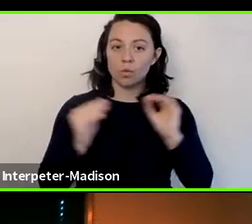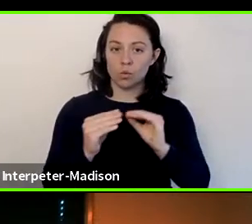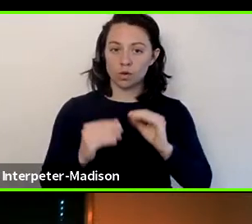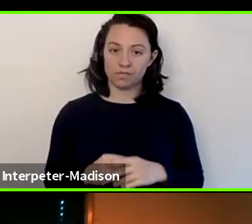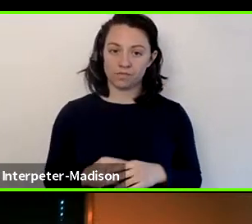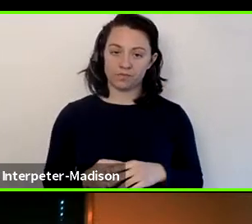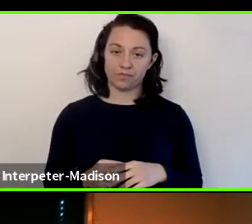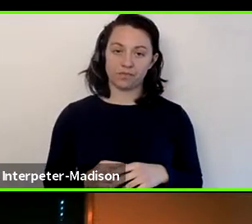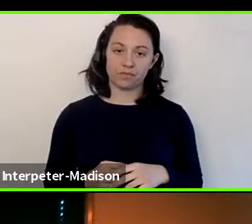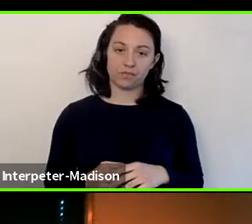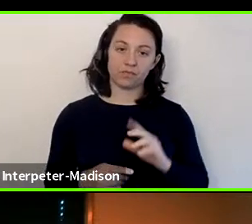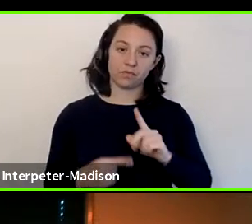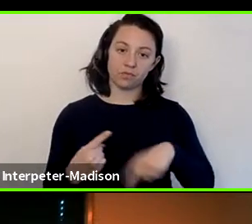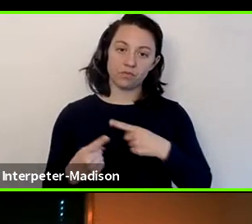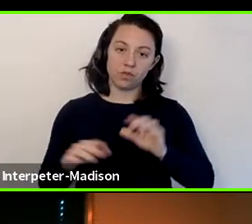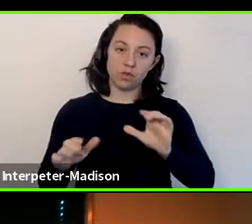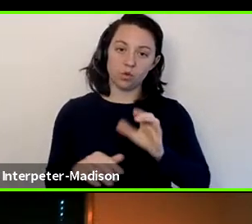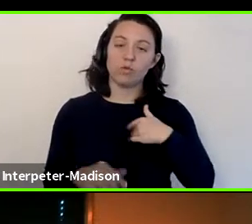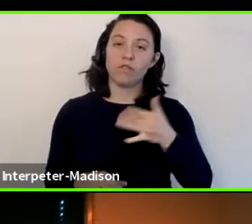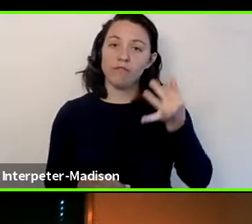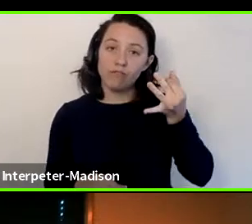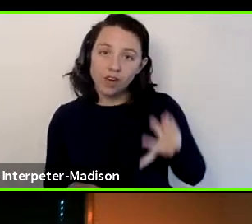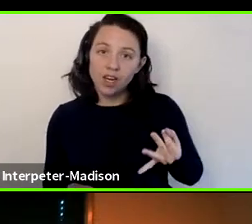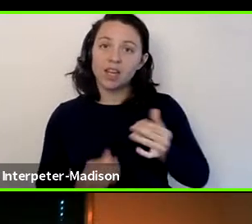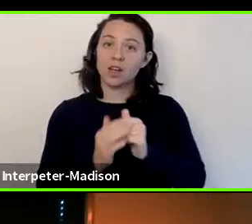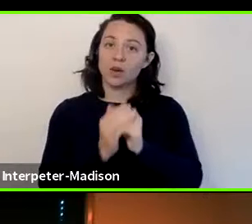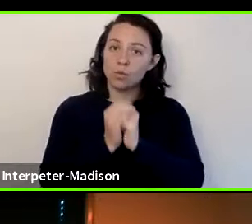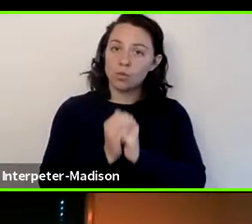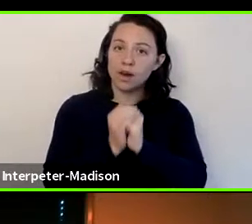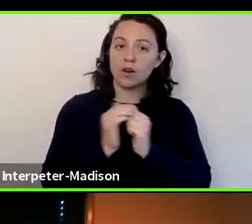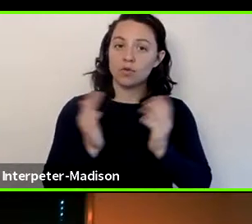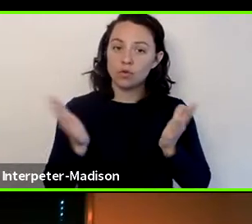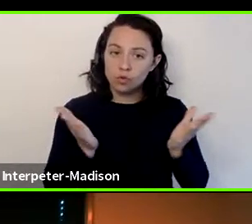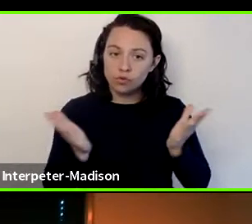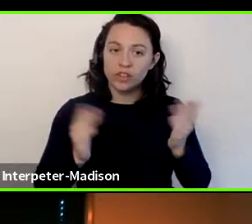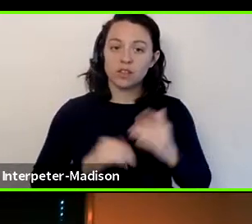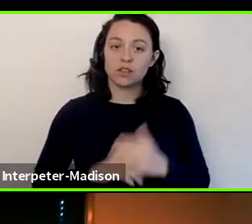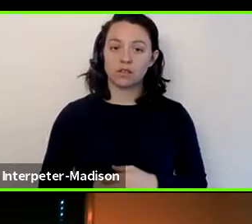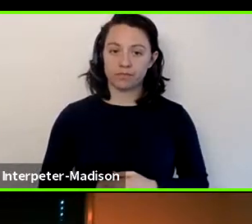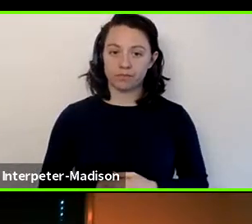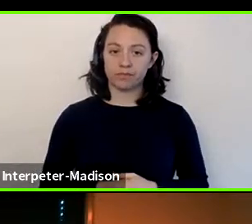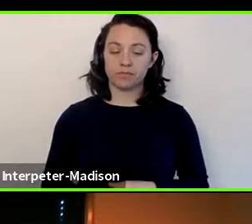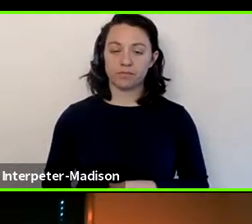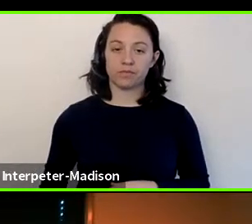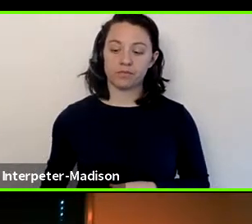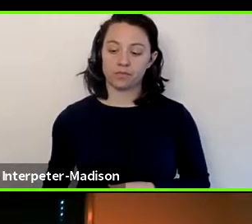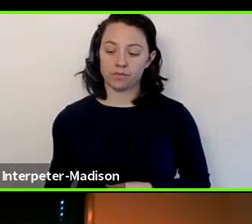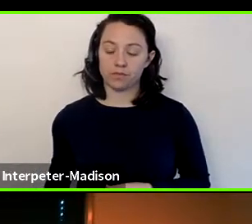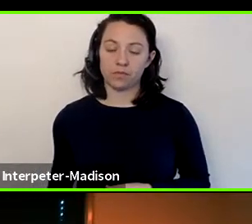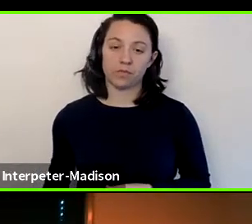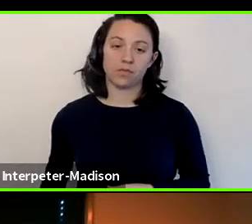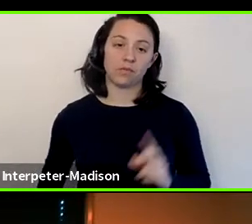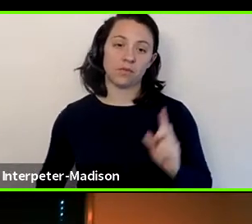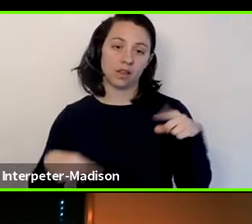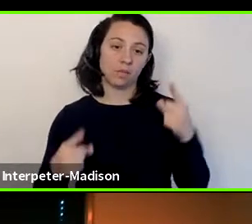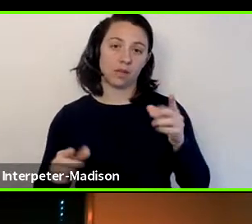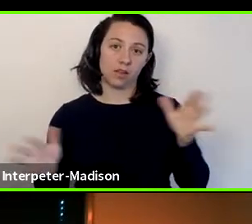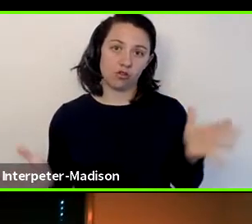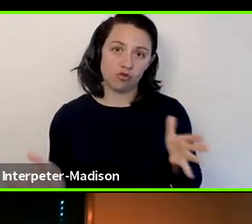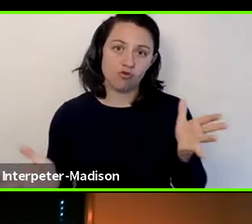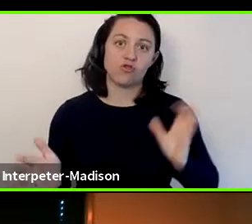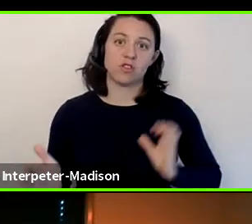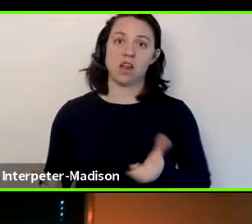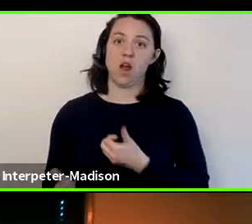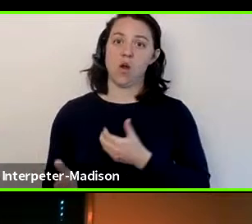mid-Friday prayer service and some other activities. I've been encouraging our members in every Friday